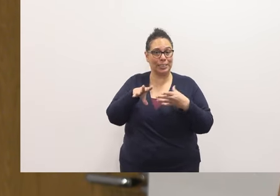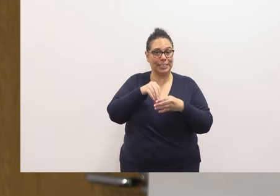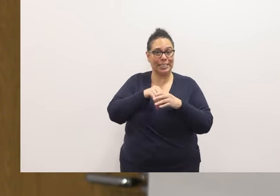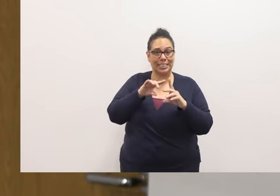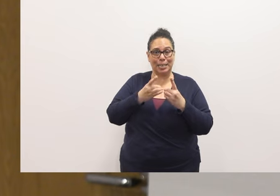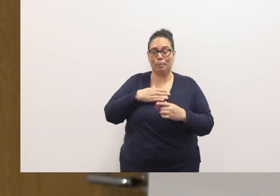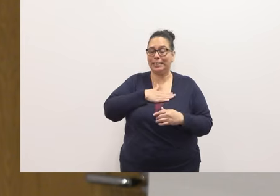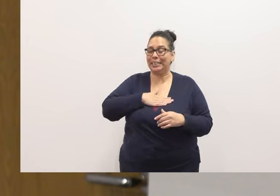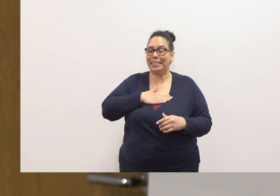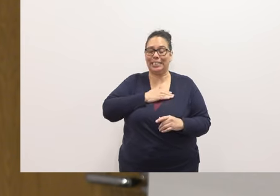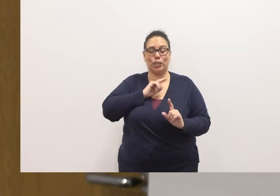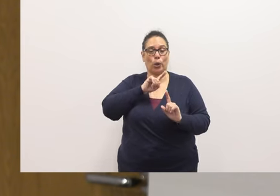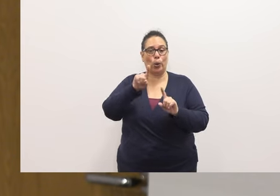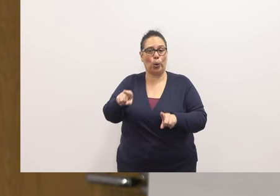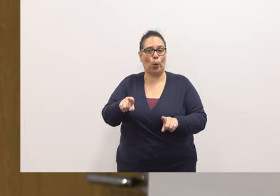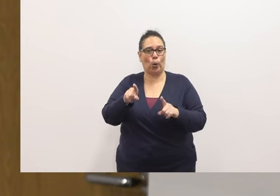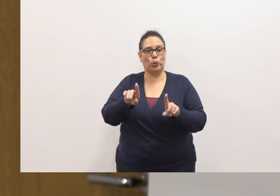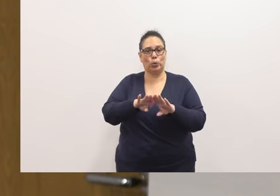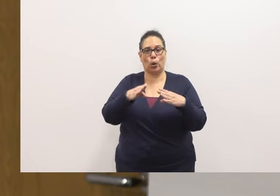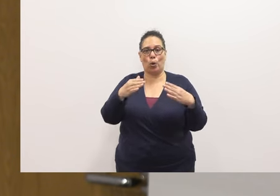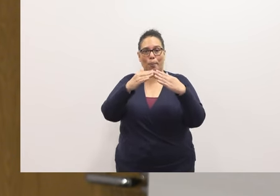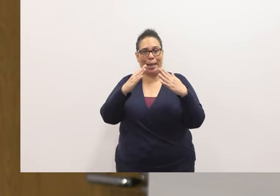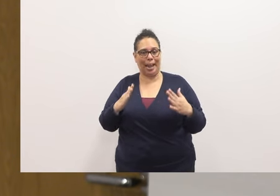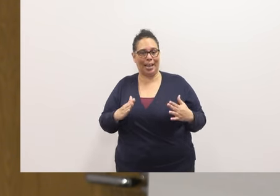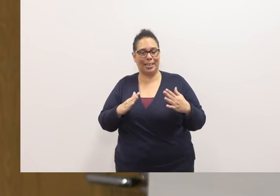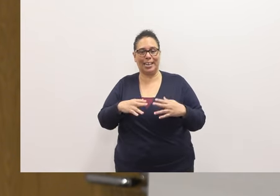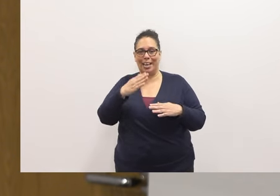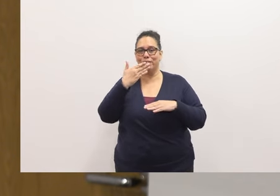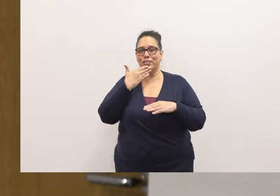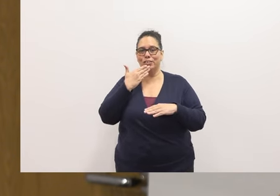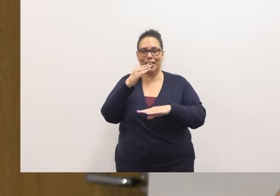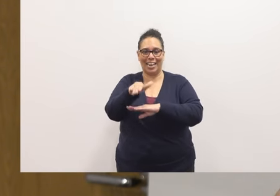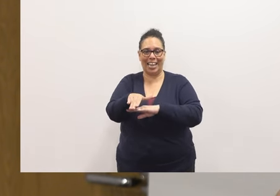please make sure to go to your student's open house and have a good night.